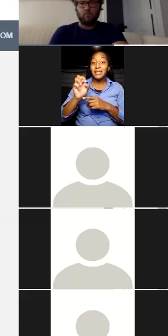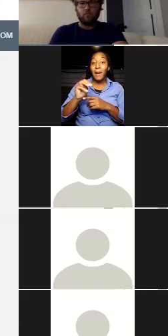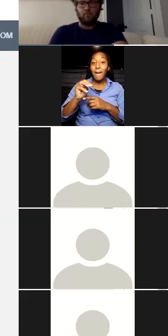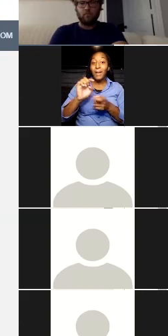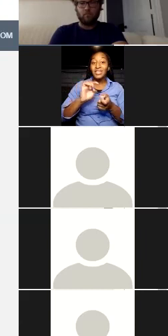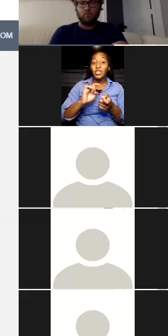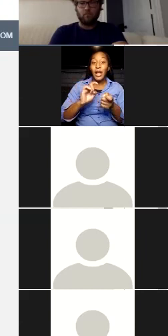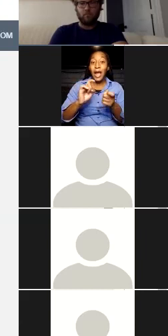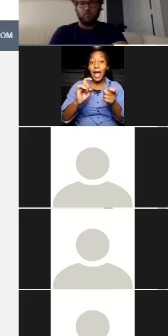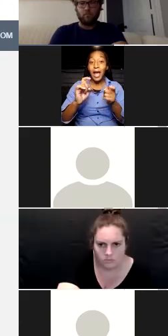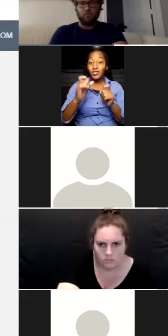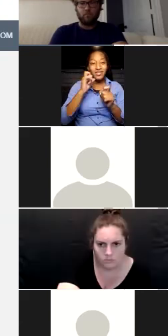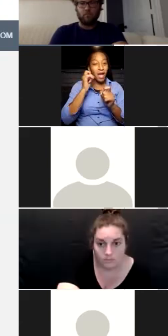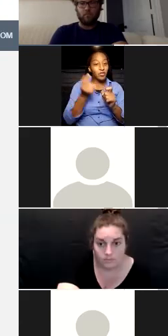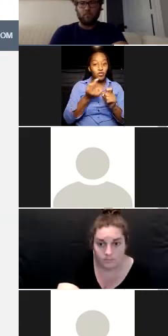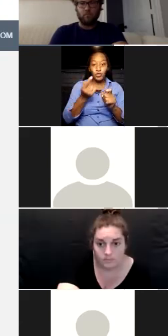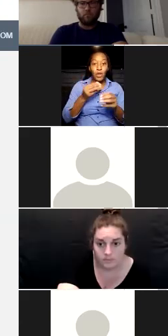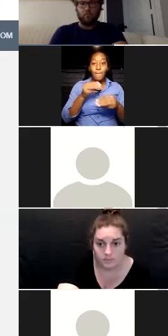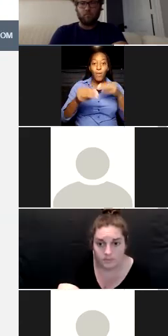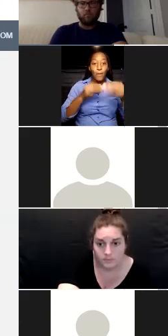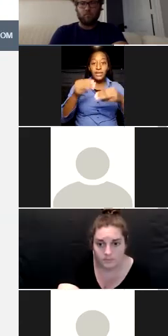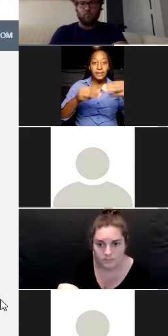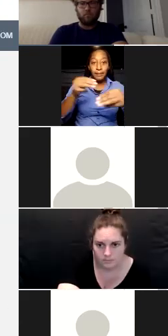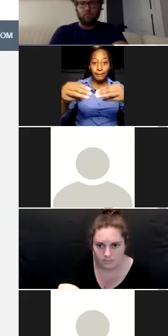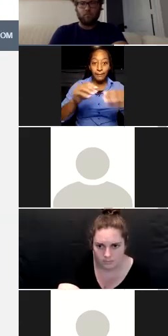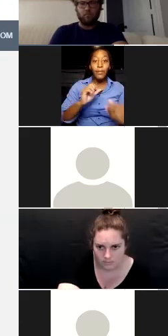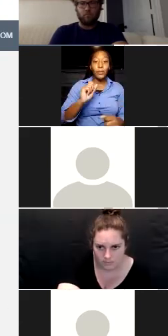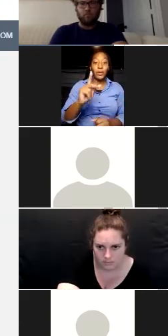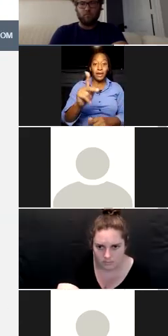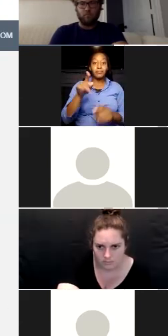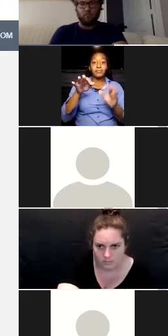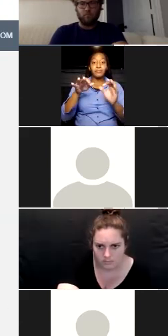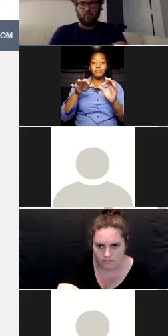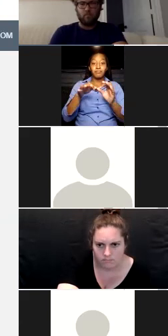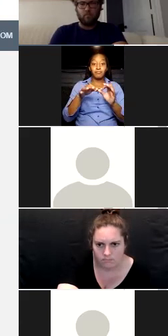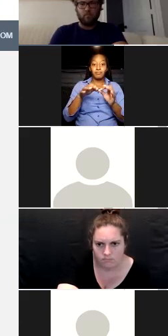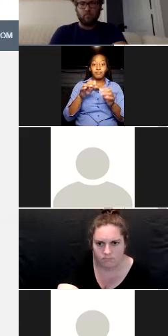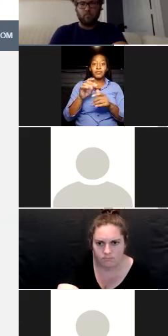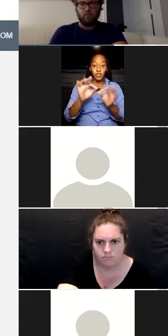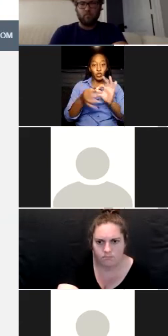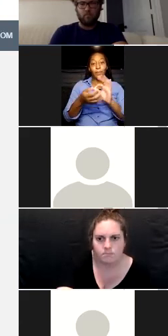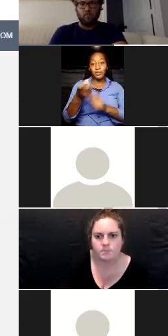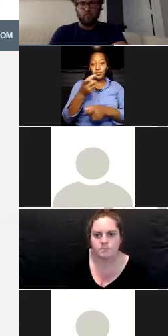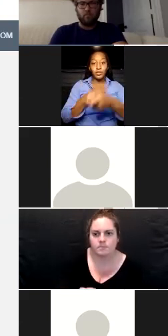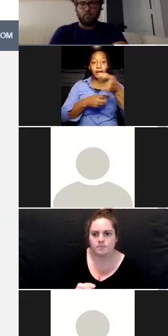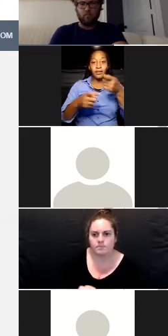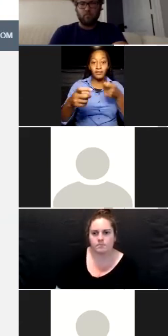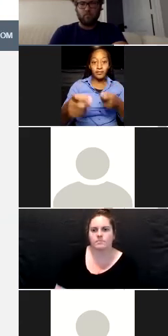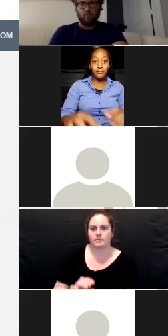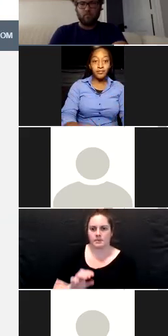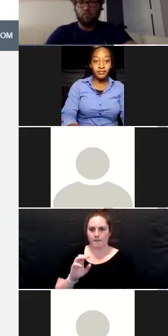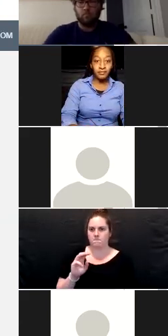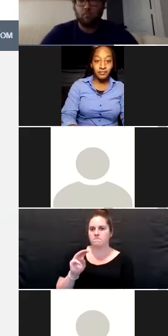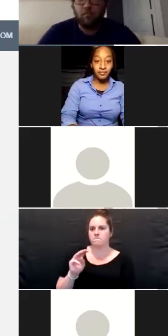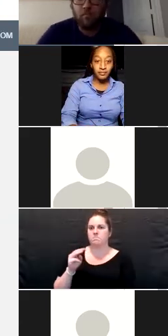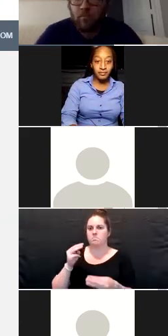Now, since momentum is written as mass times velocity, then the unit for momentum